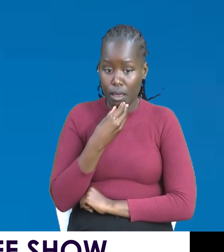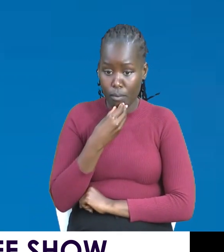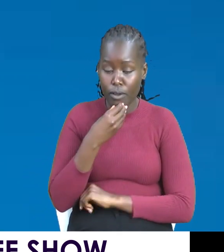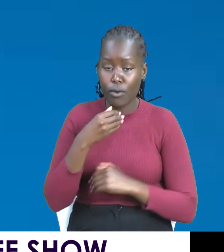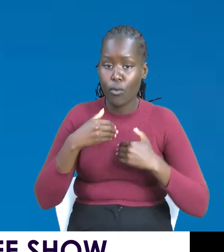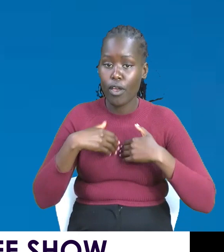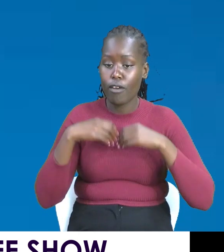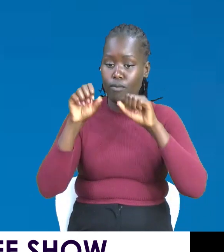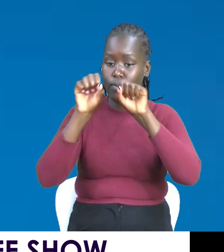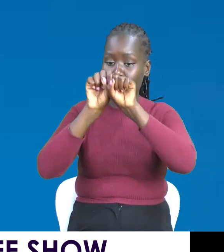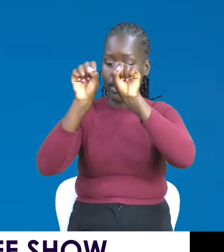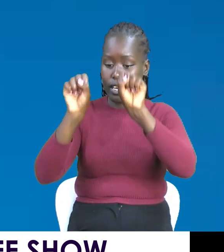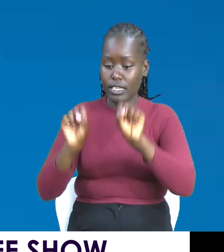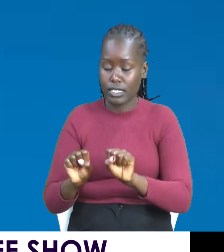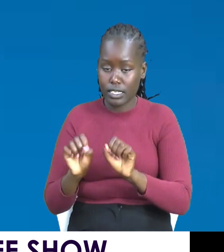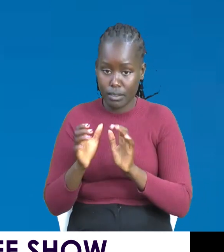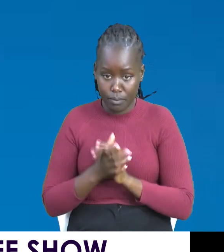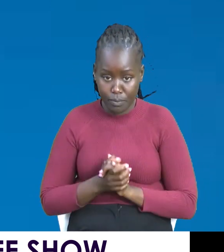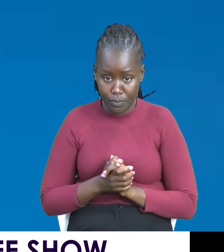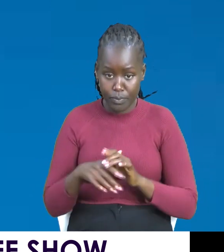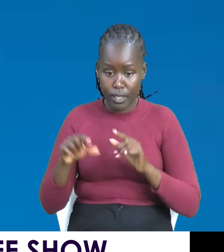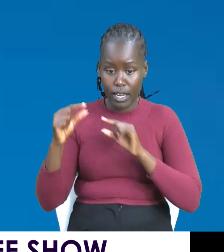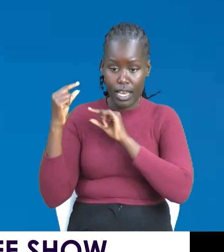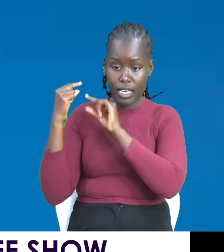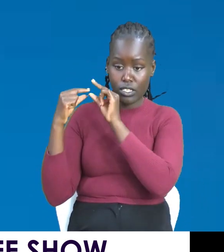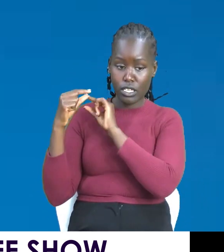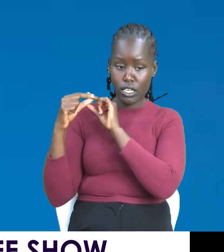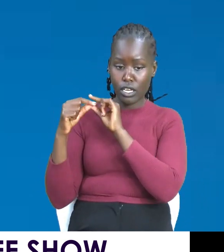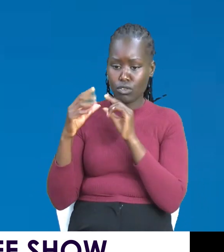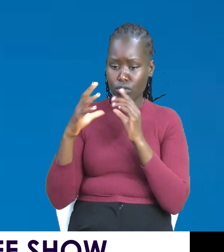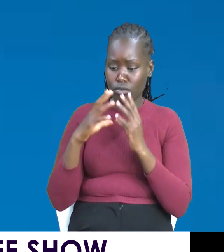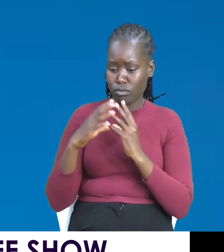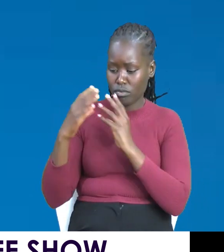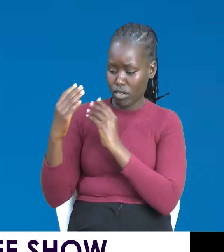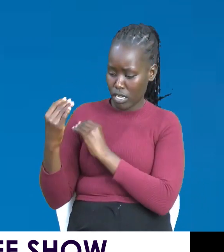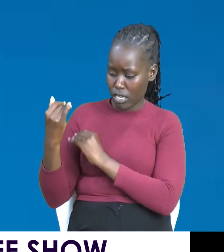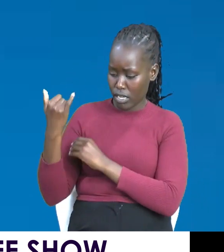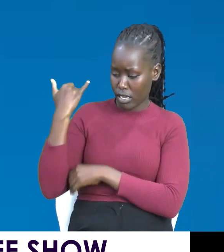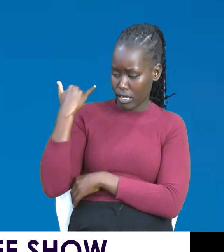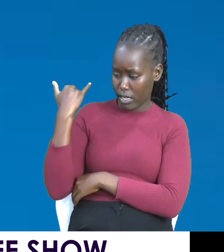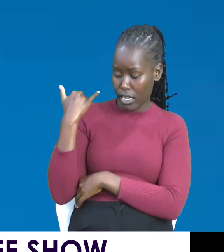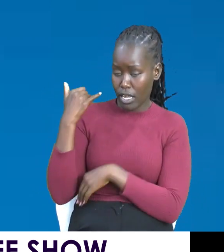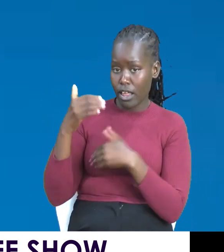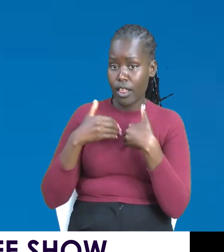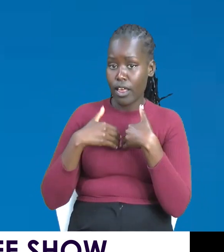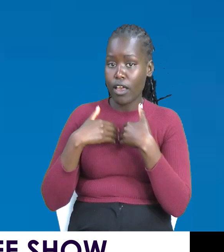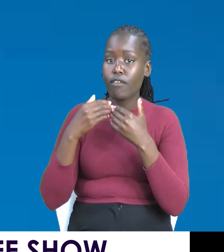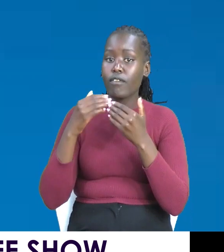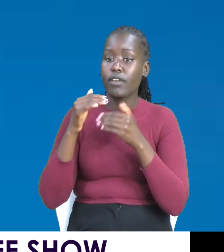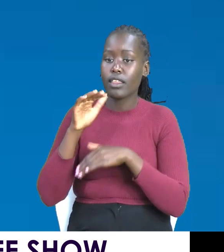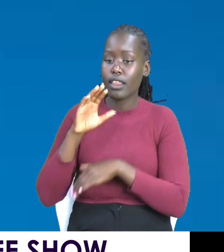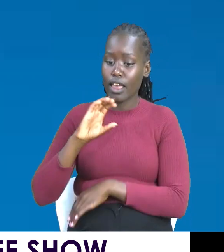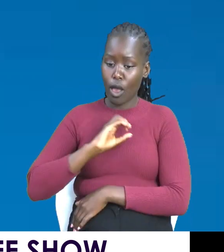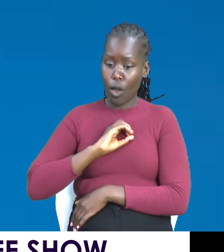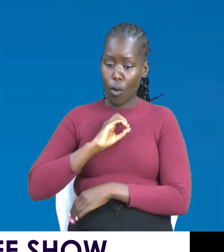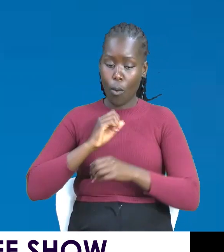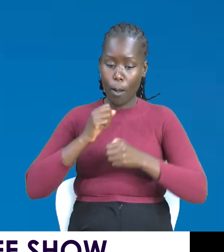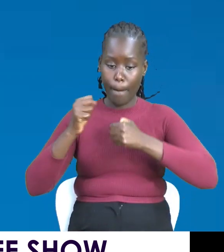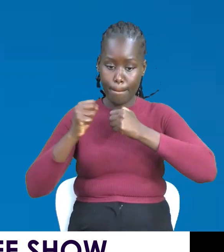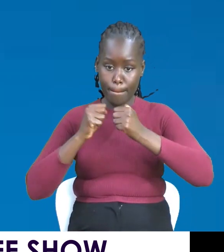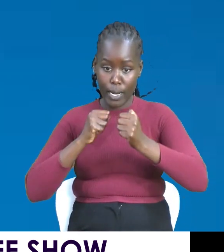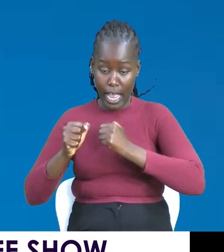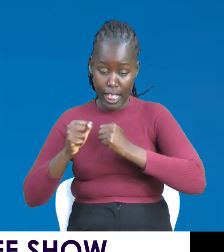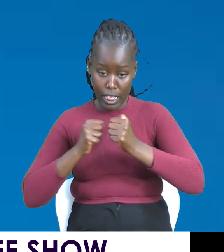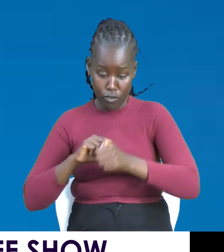a system. The generations that went yesterday, they had their own battles. They fought their own